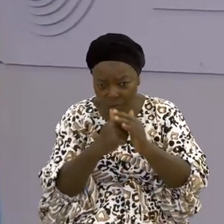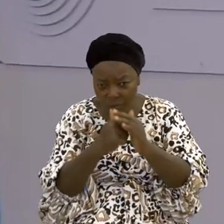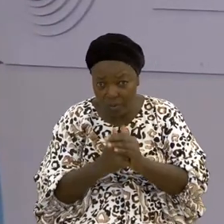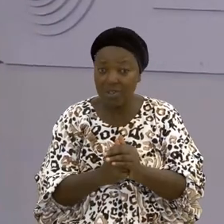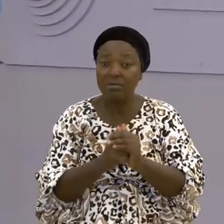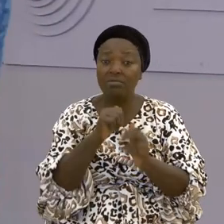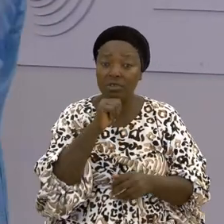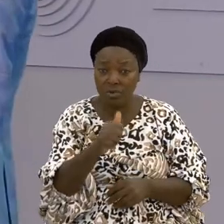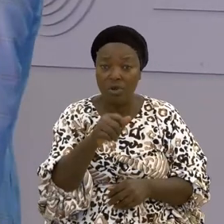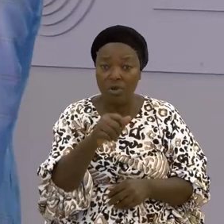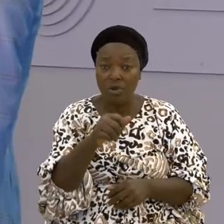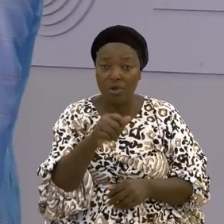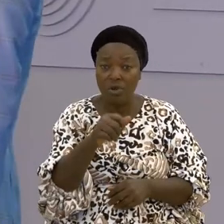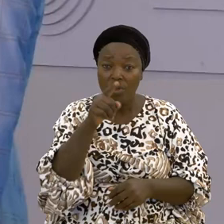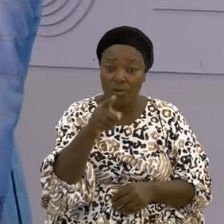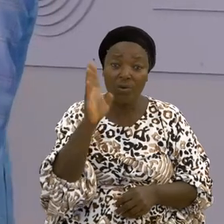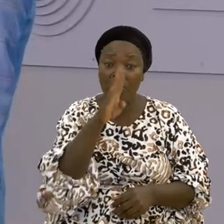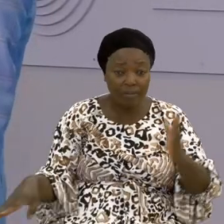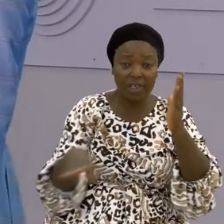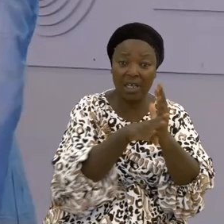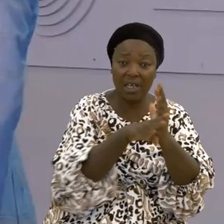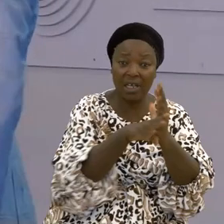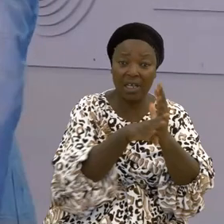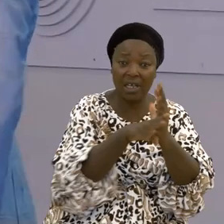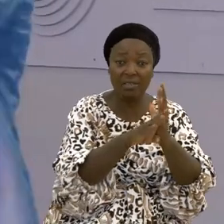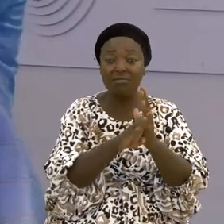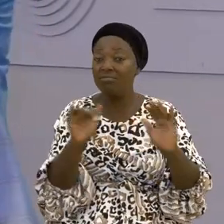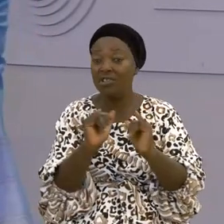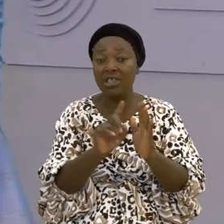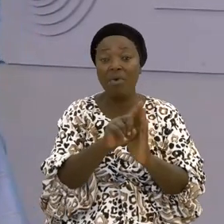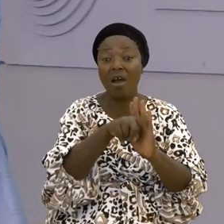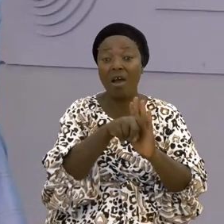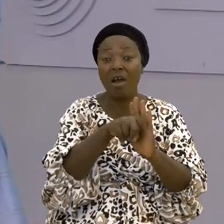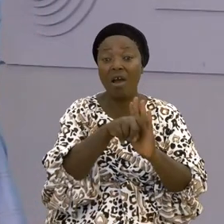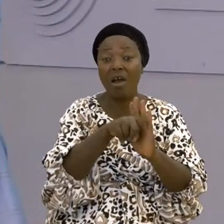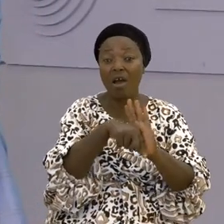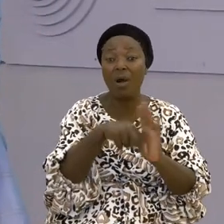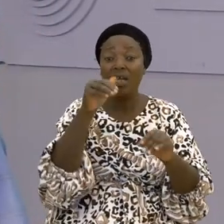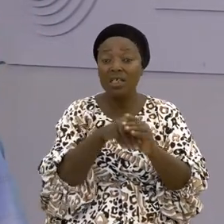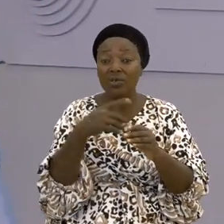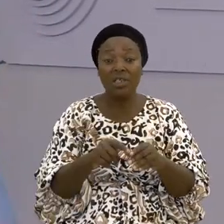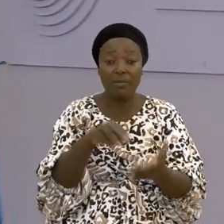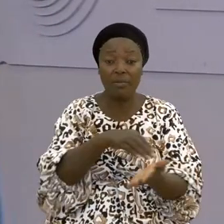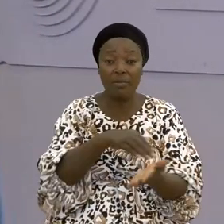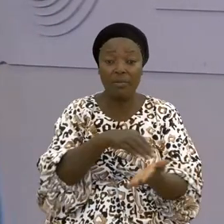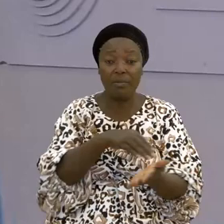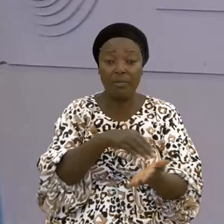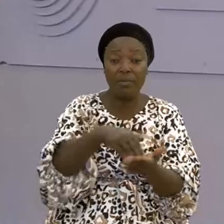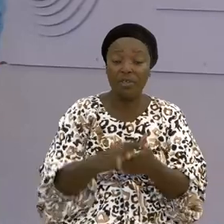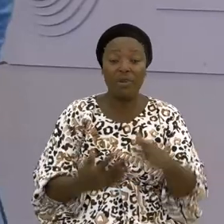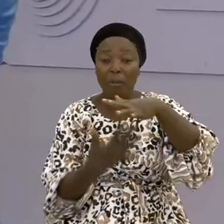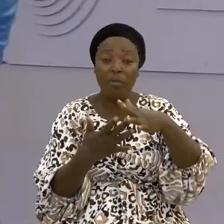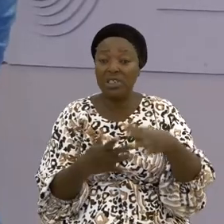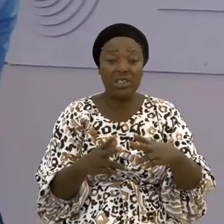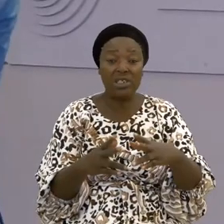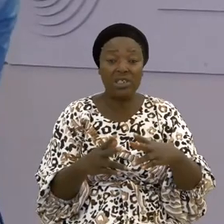be cast the same hour into the midst of a burning fiery